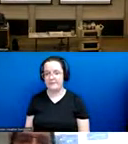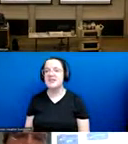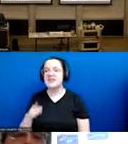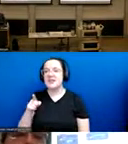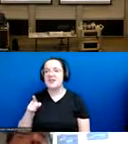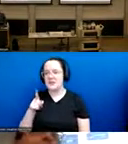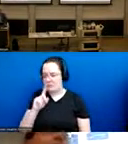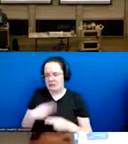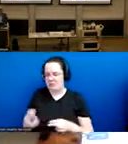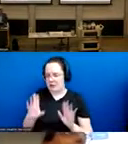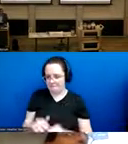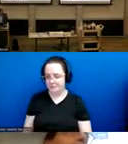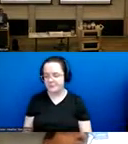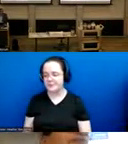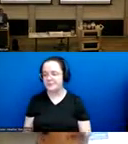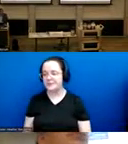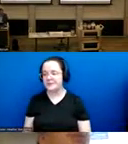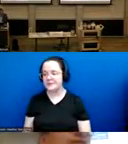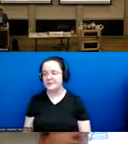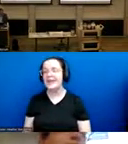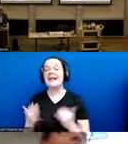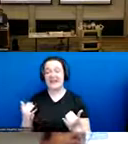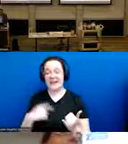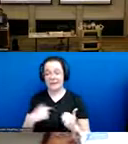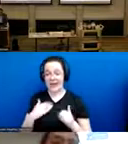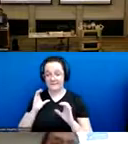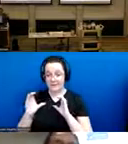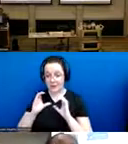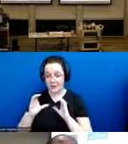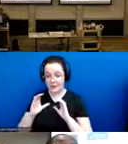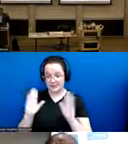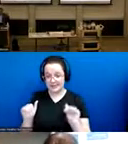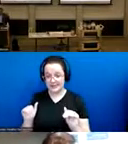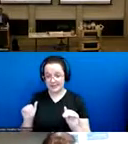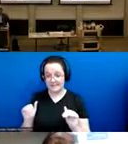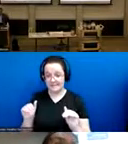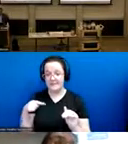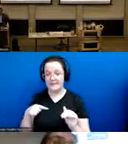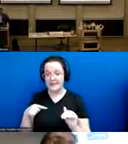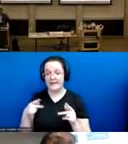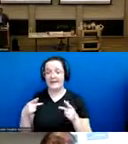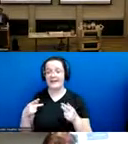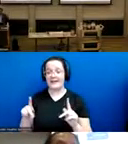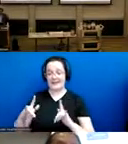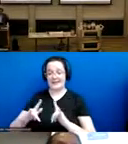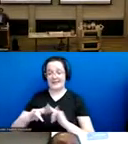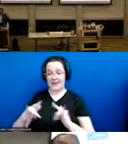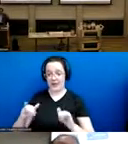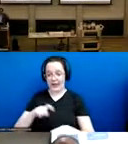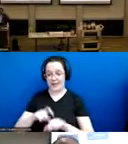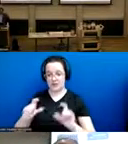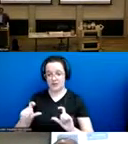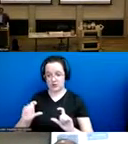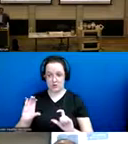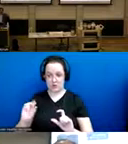briefly, right? Now we have communication systems that allow us to have synchronized clocks, right?